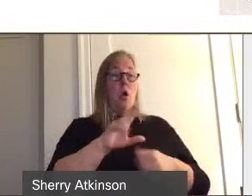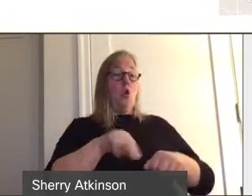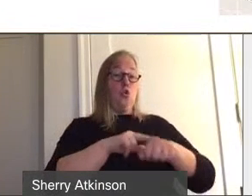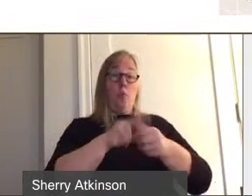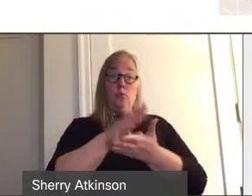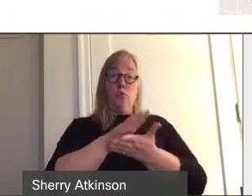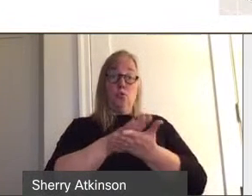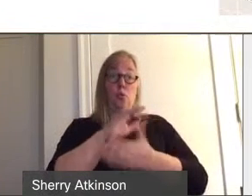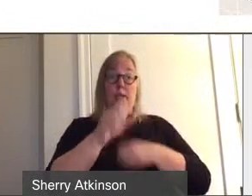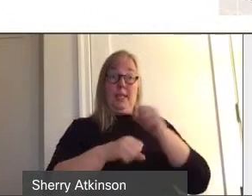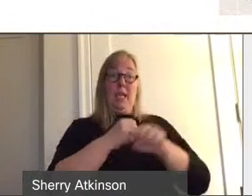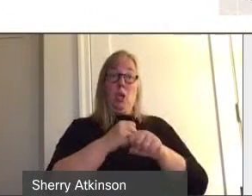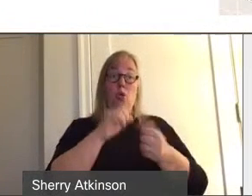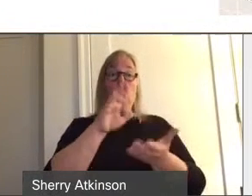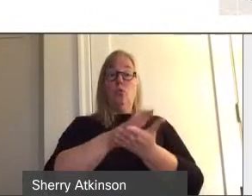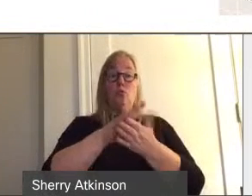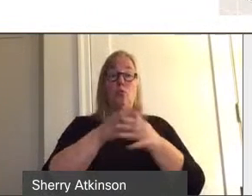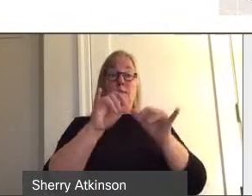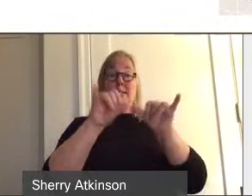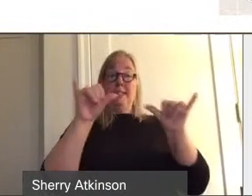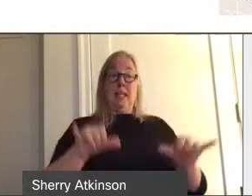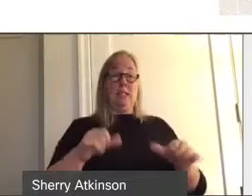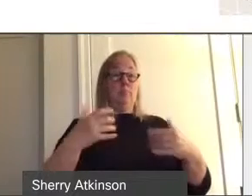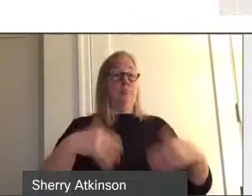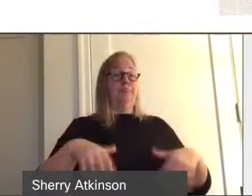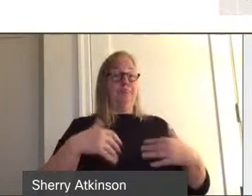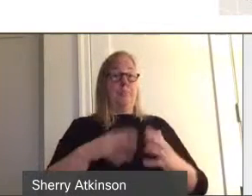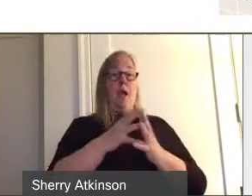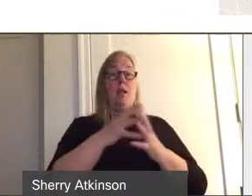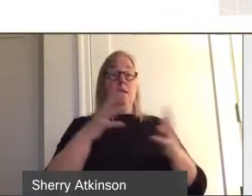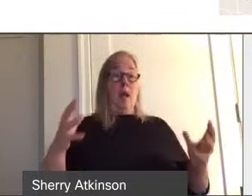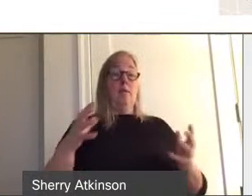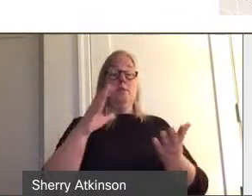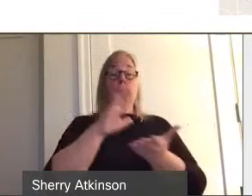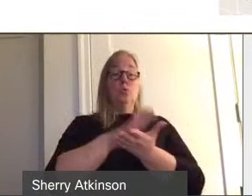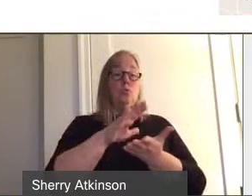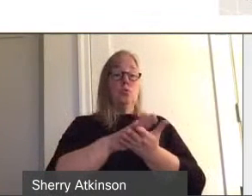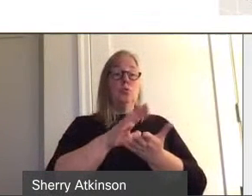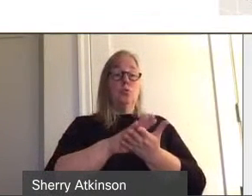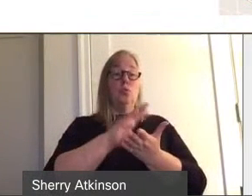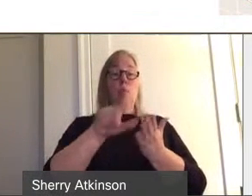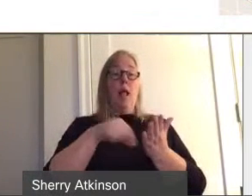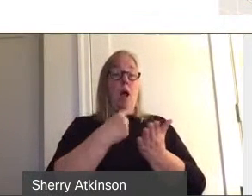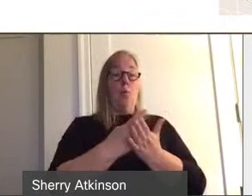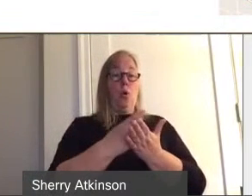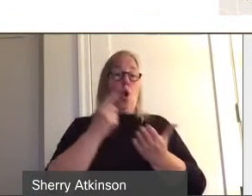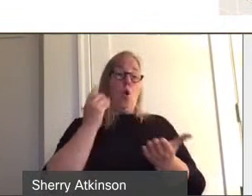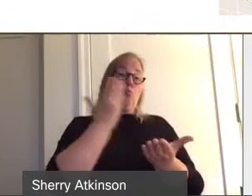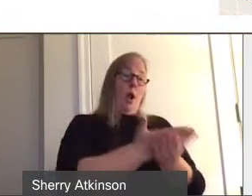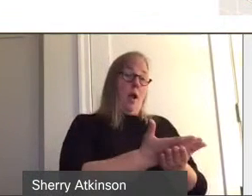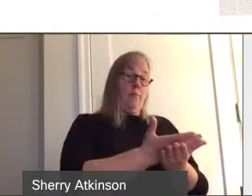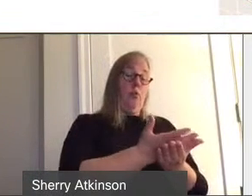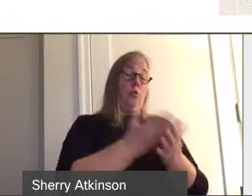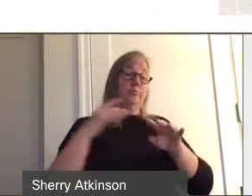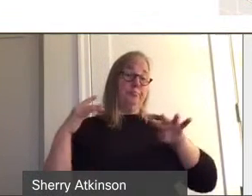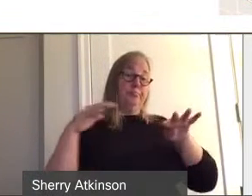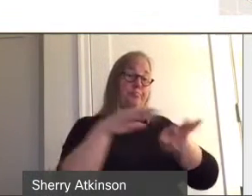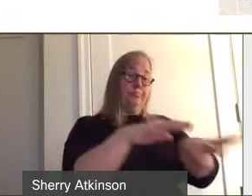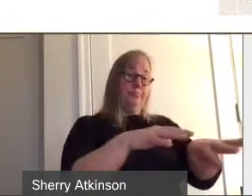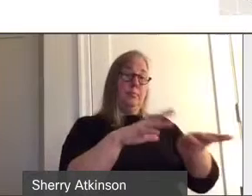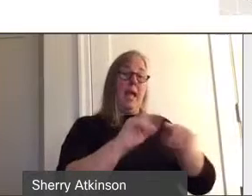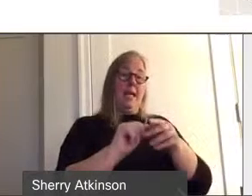year with the school system. There's a lot of school hour arrival and dismissal congestion along that